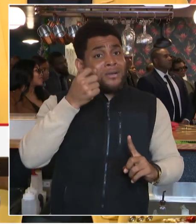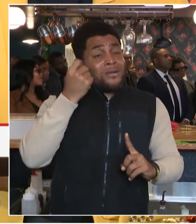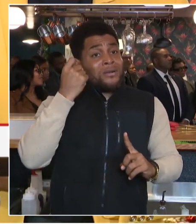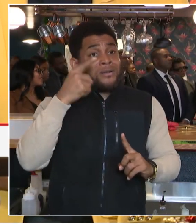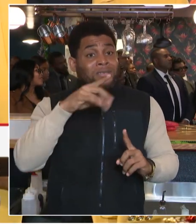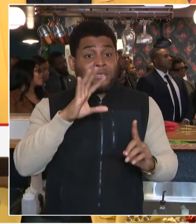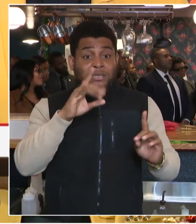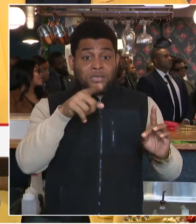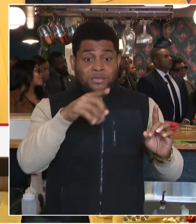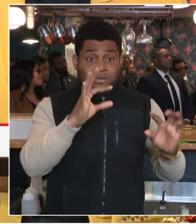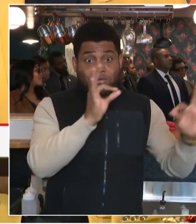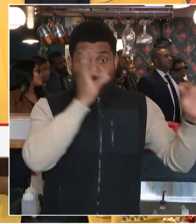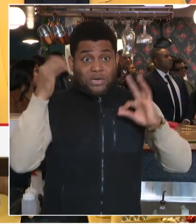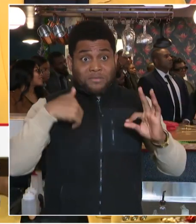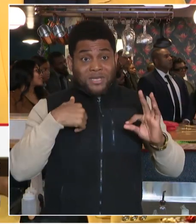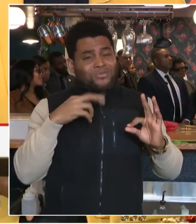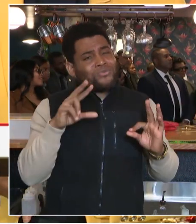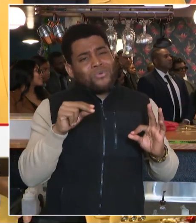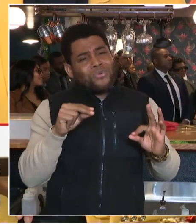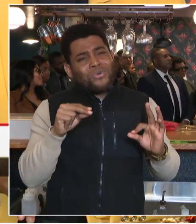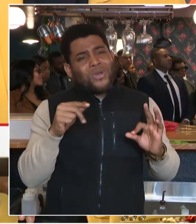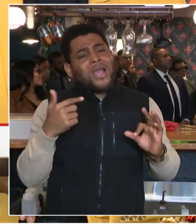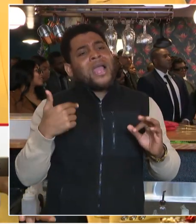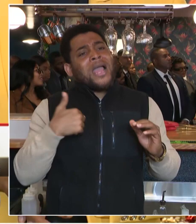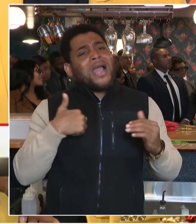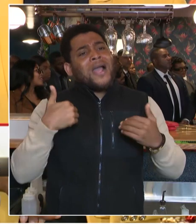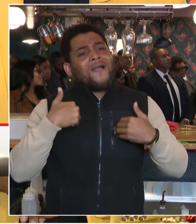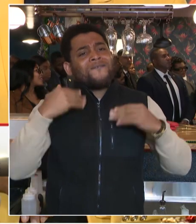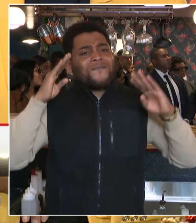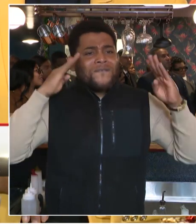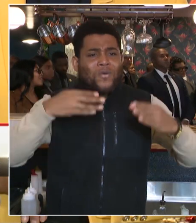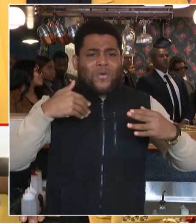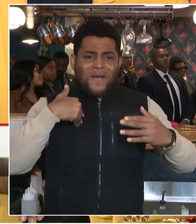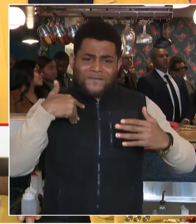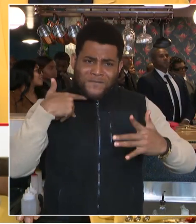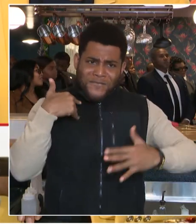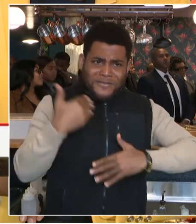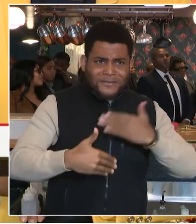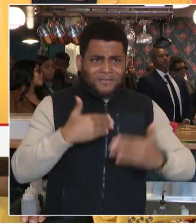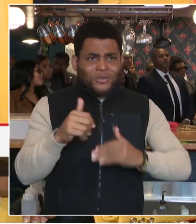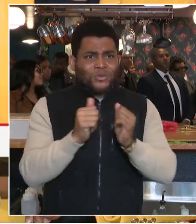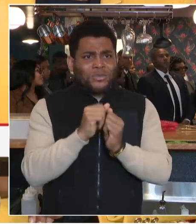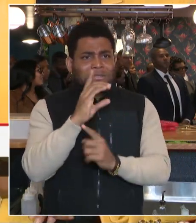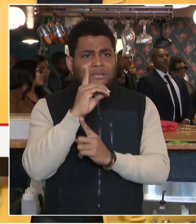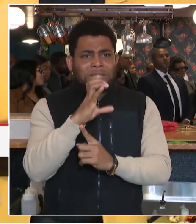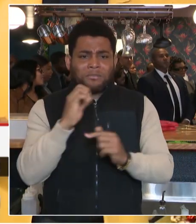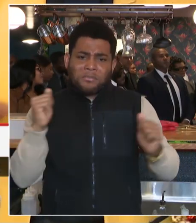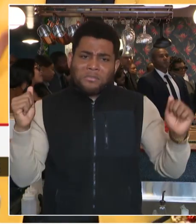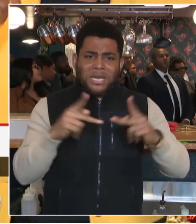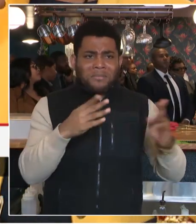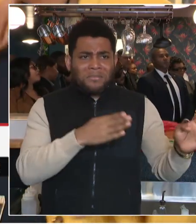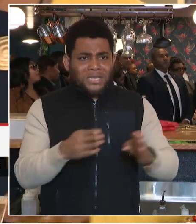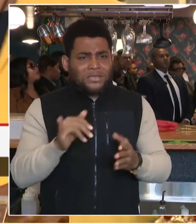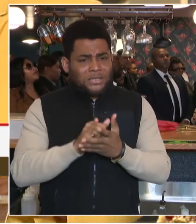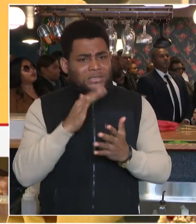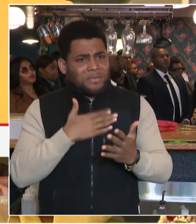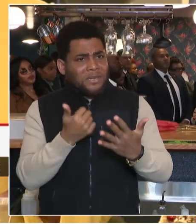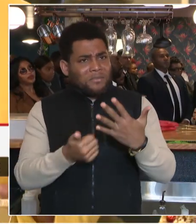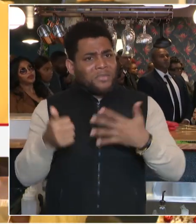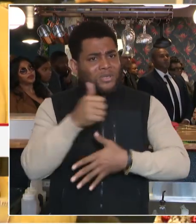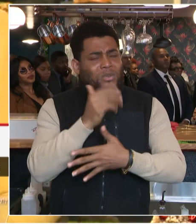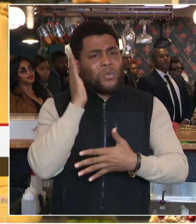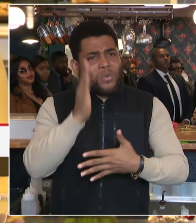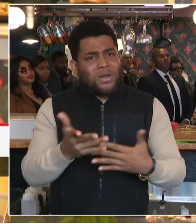team and particularly to implement and move forward with the district's comeback plan. Okay. Last